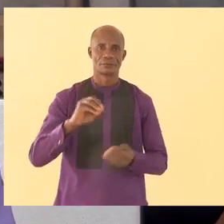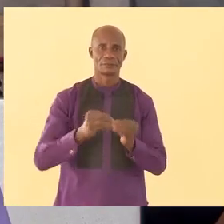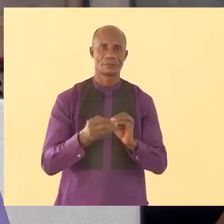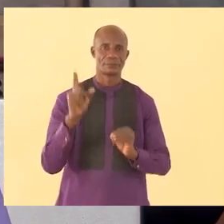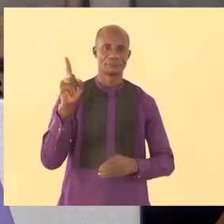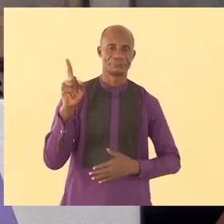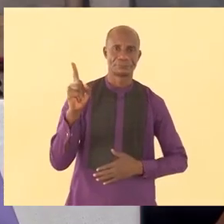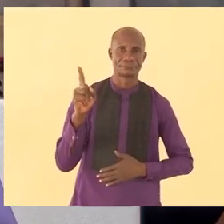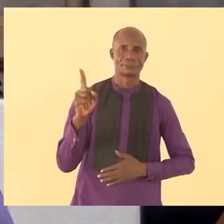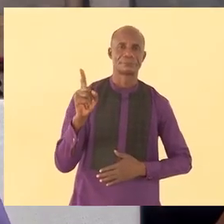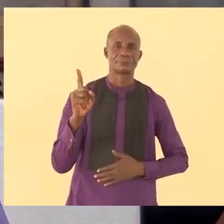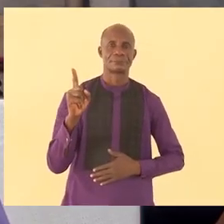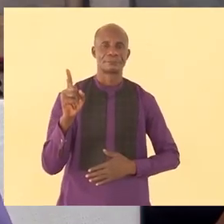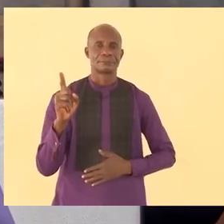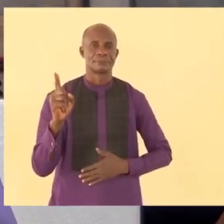Question number one.